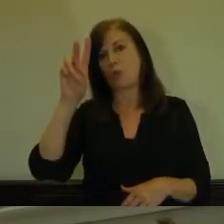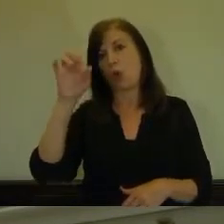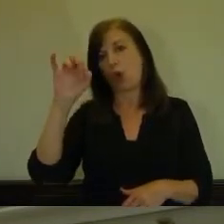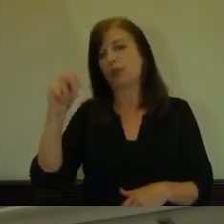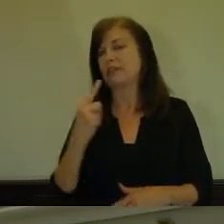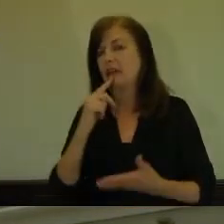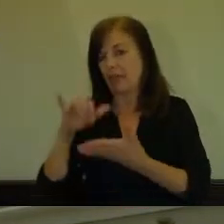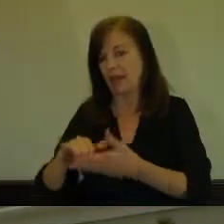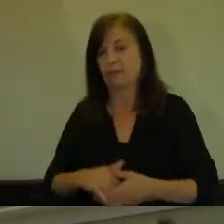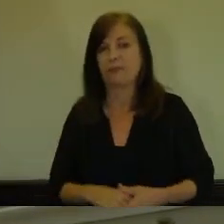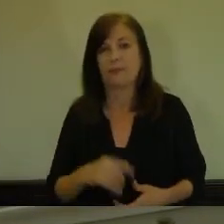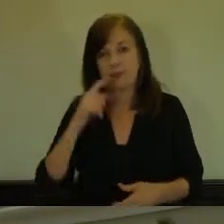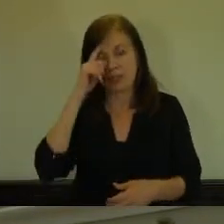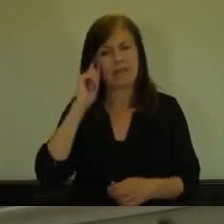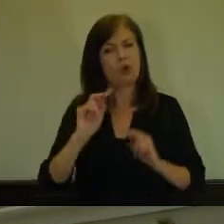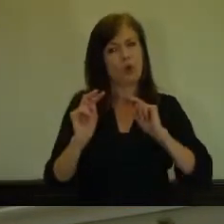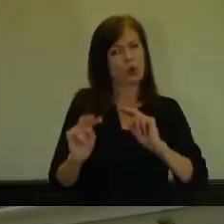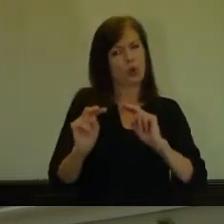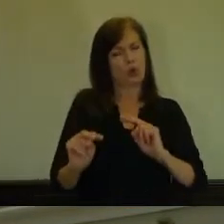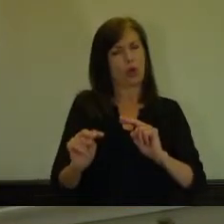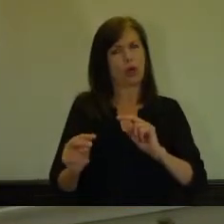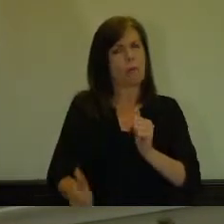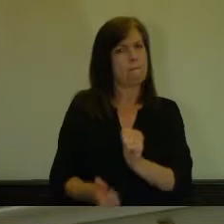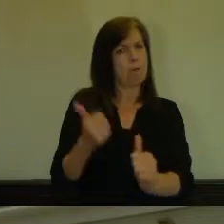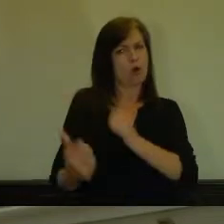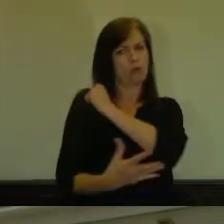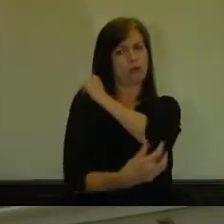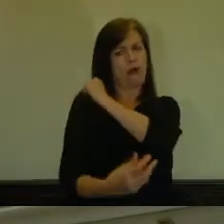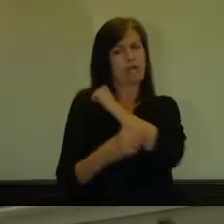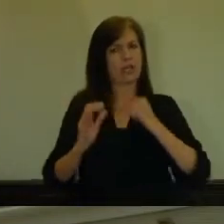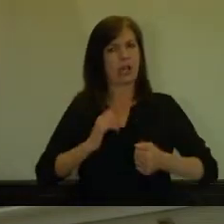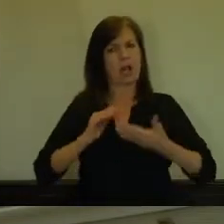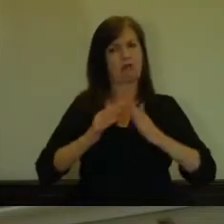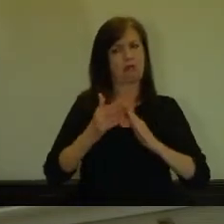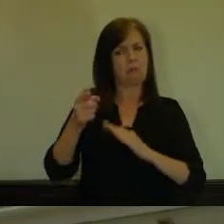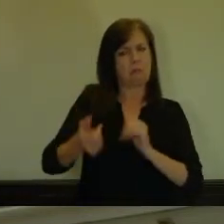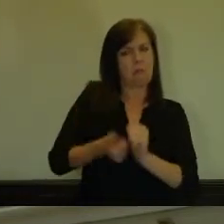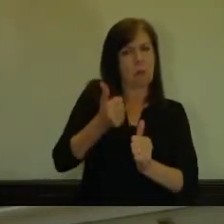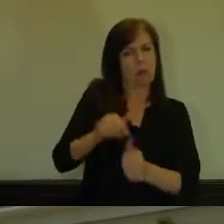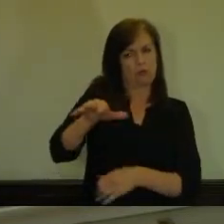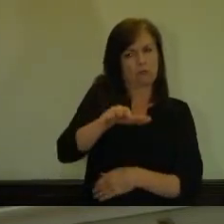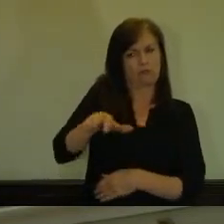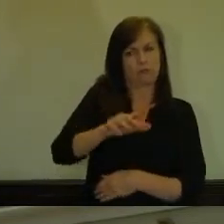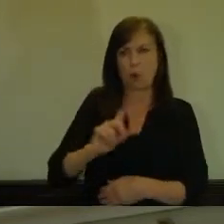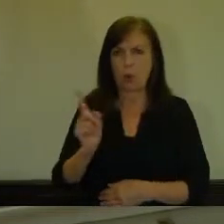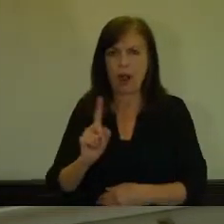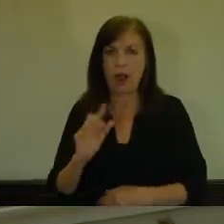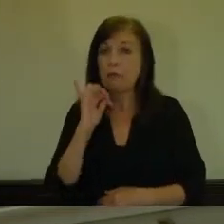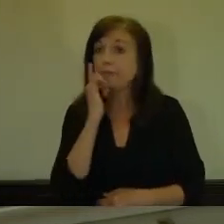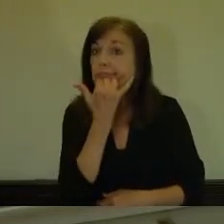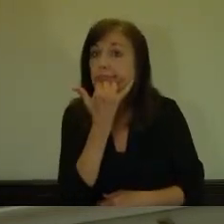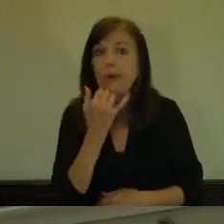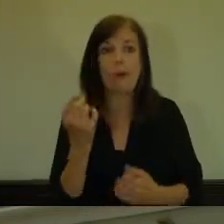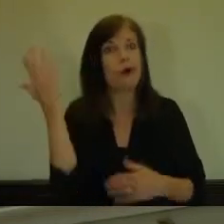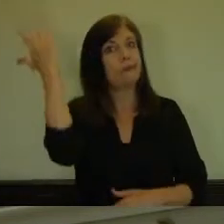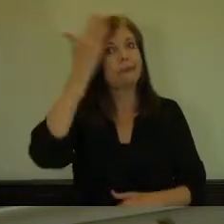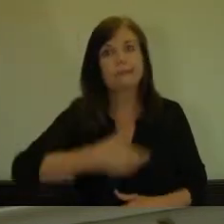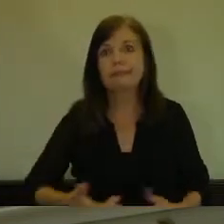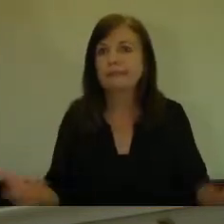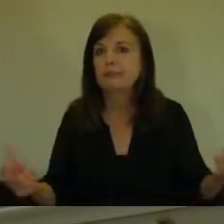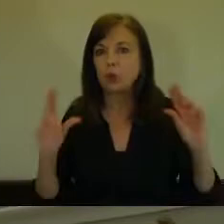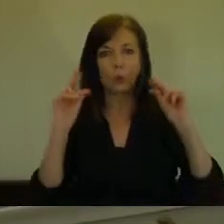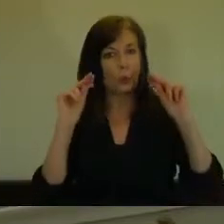When you look at the concentration of poverty in our city that defines our neighborhood, it is not by accident or oversight,